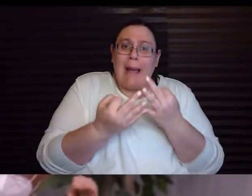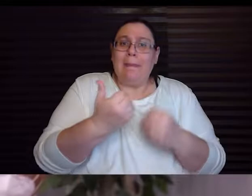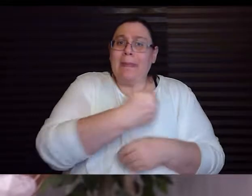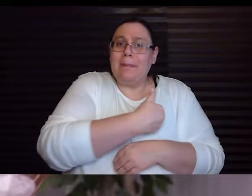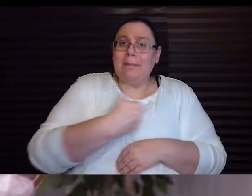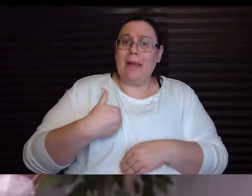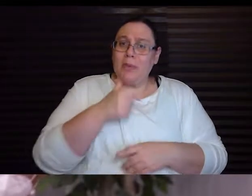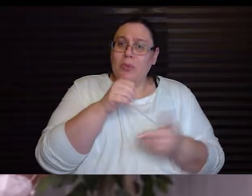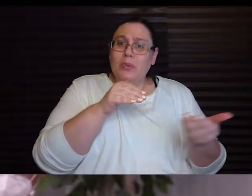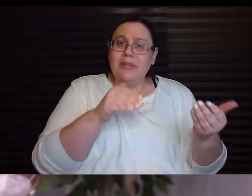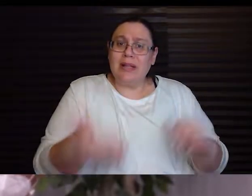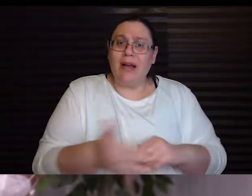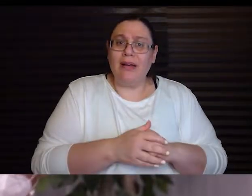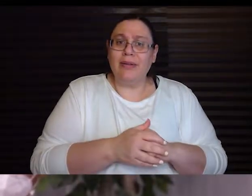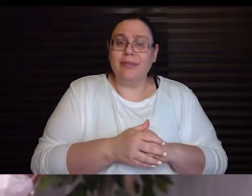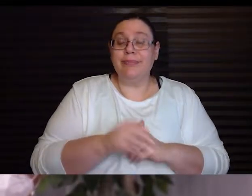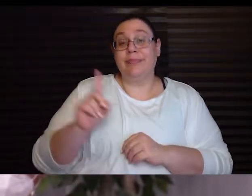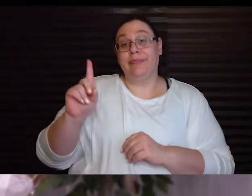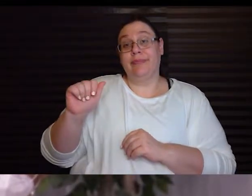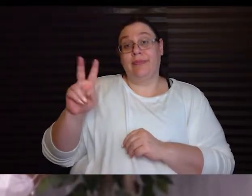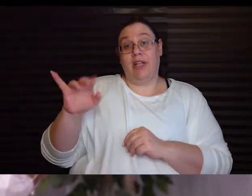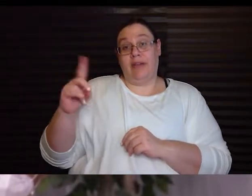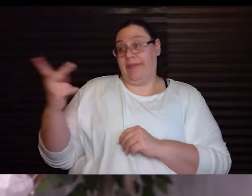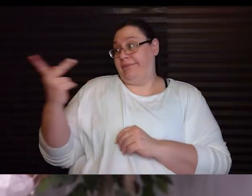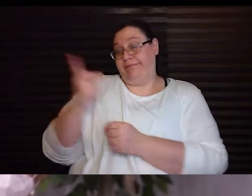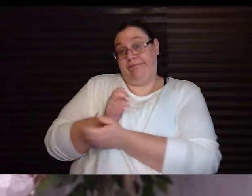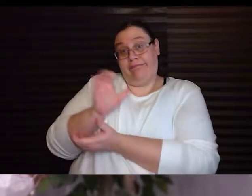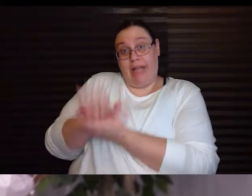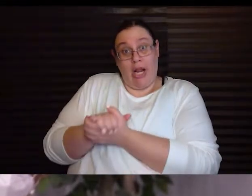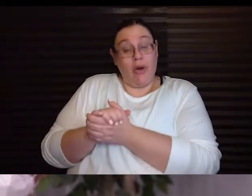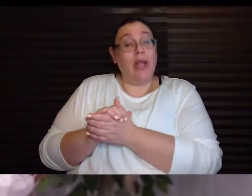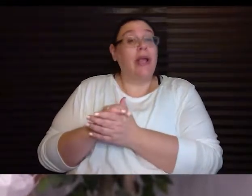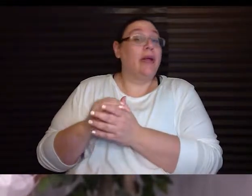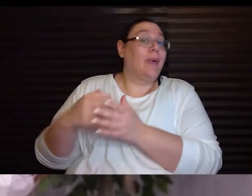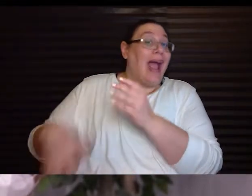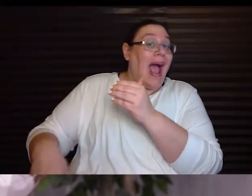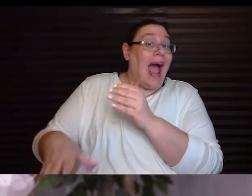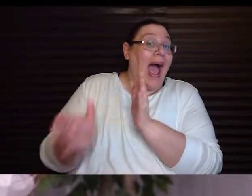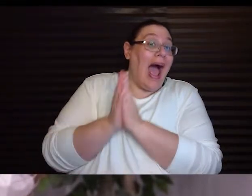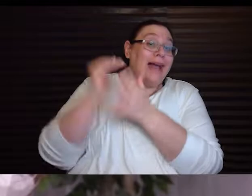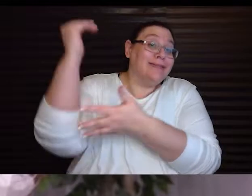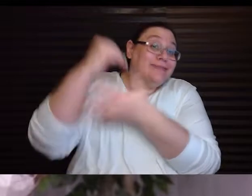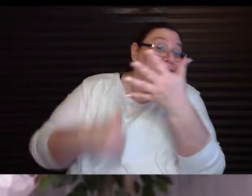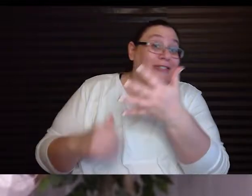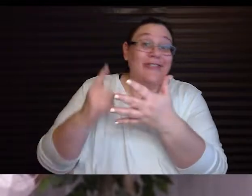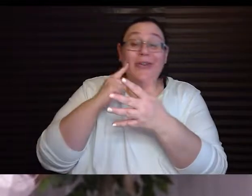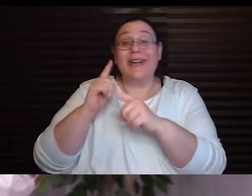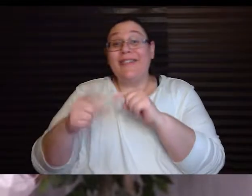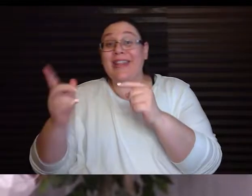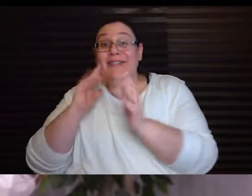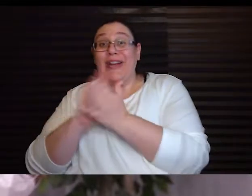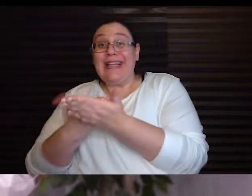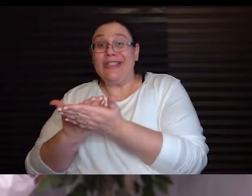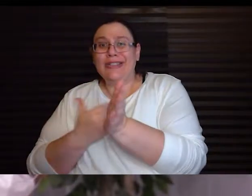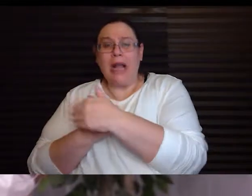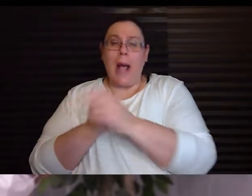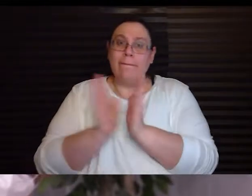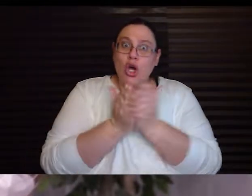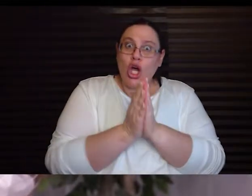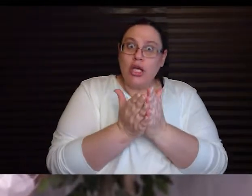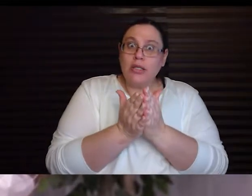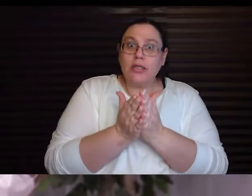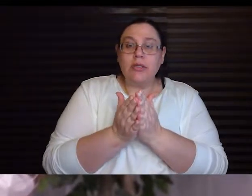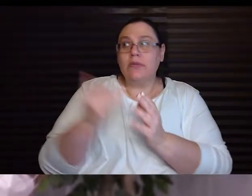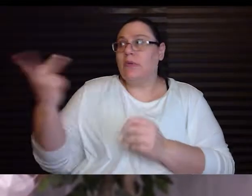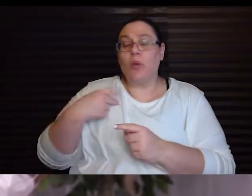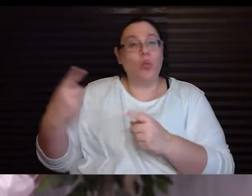died." When David and I got married, we registered not for kitchen appliances, but for books. And the biggest fight